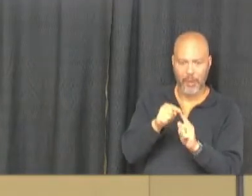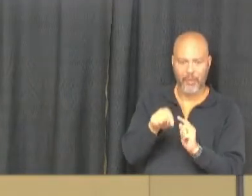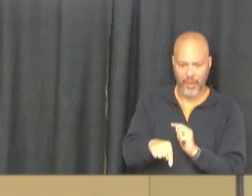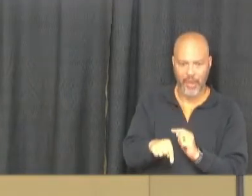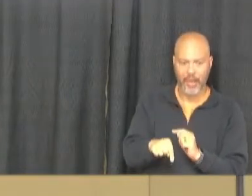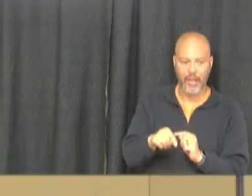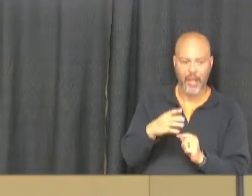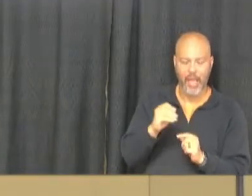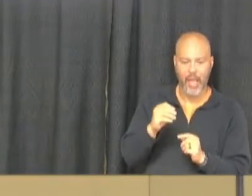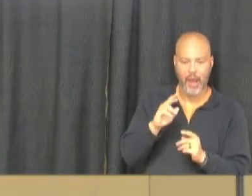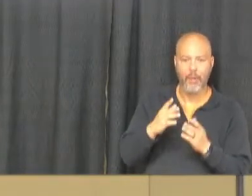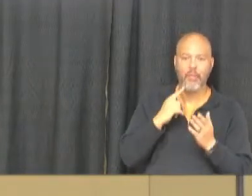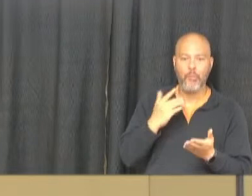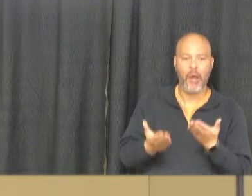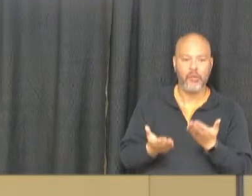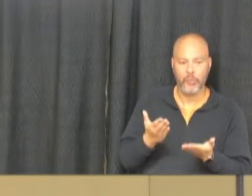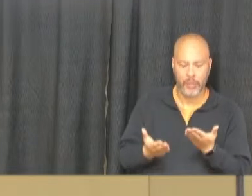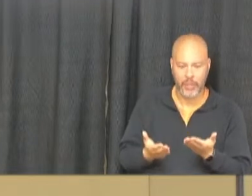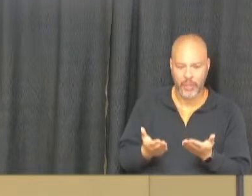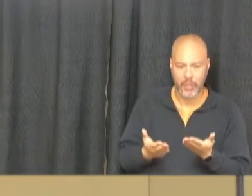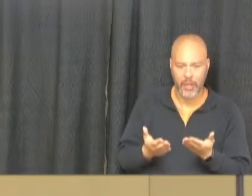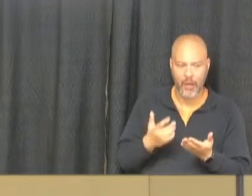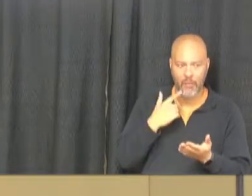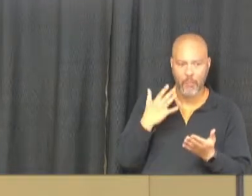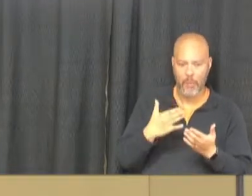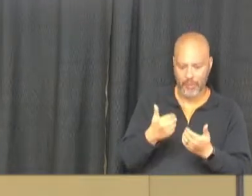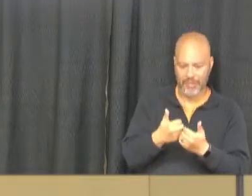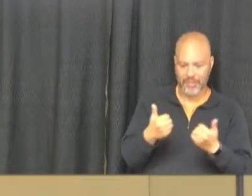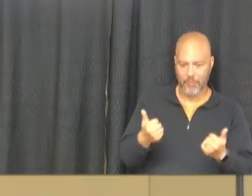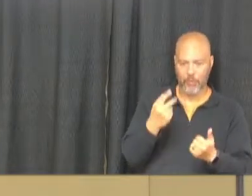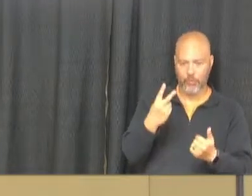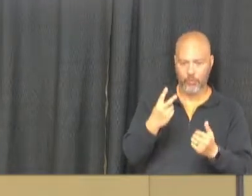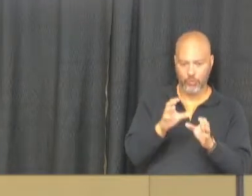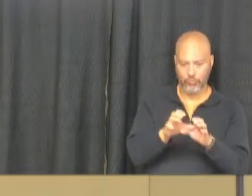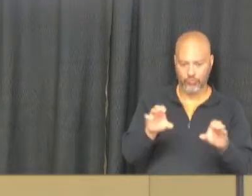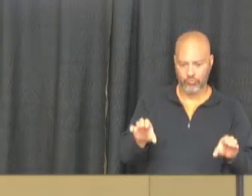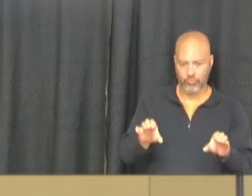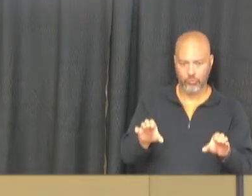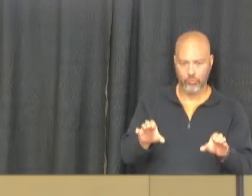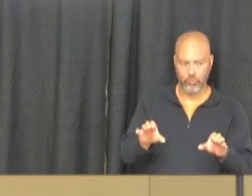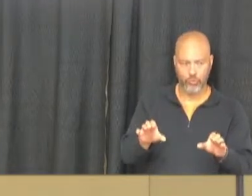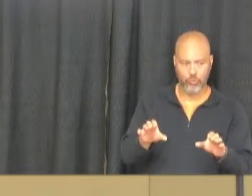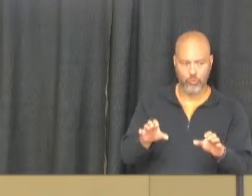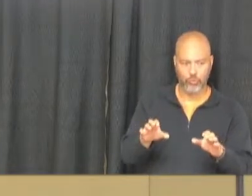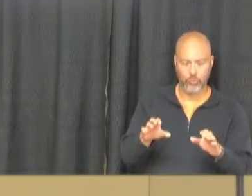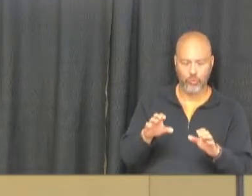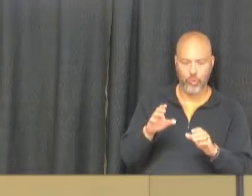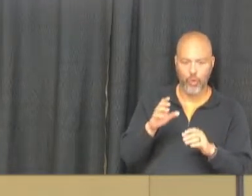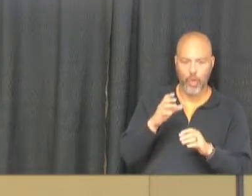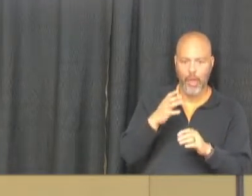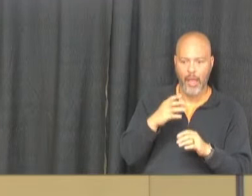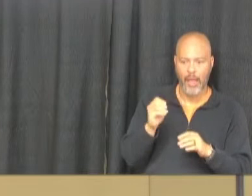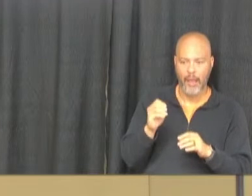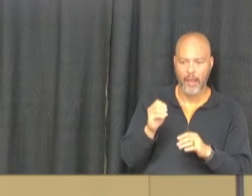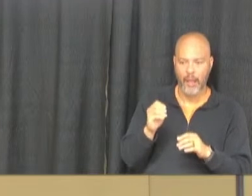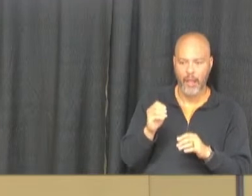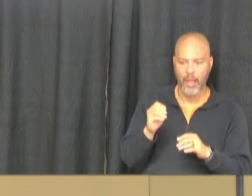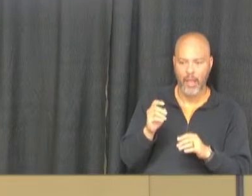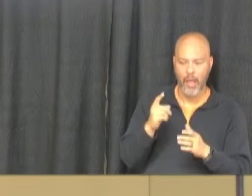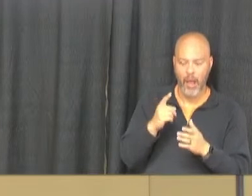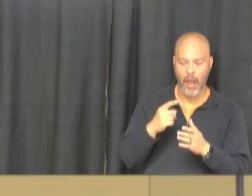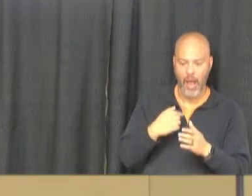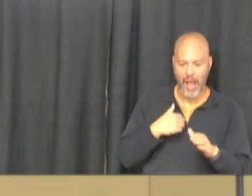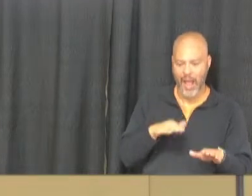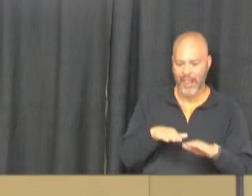and about the possibility of maybe separating this into two separate ordinances. And what I left